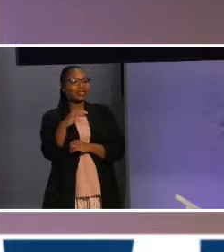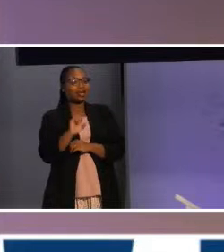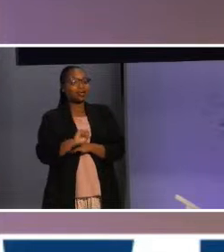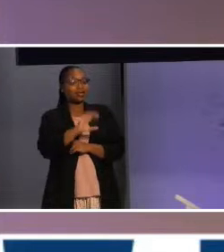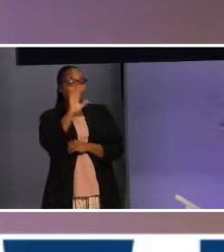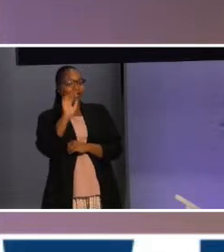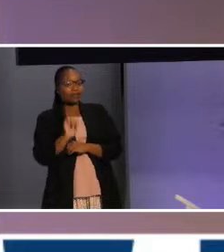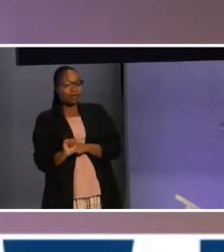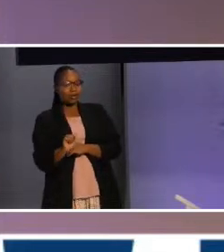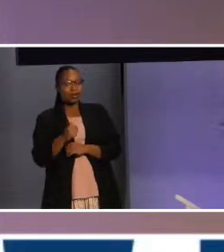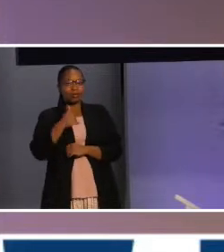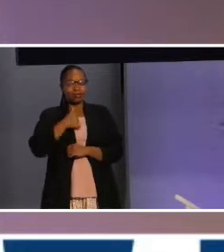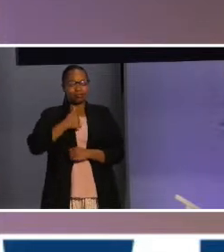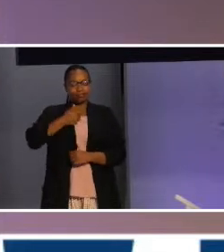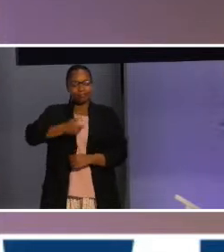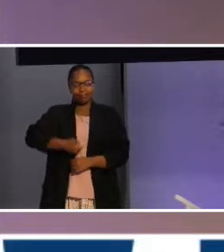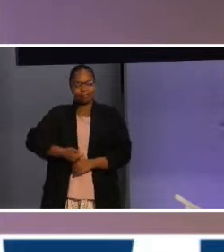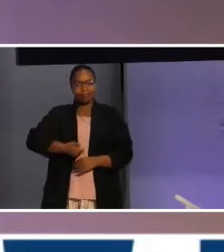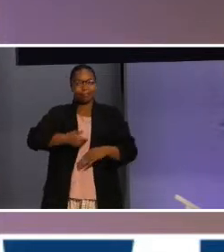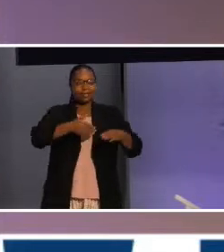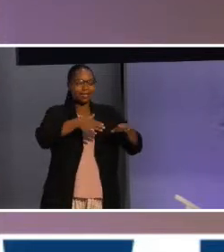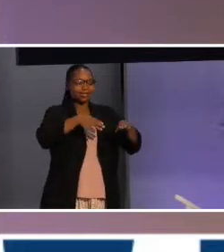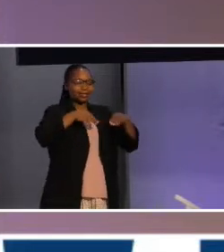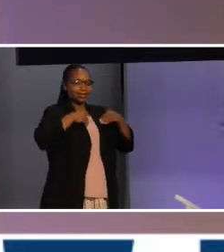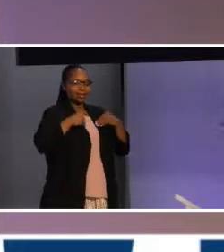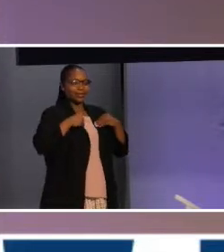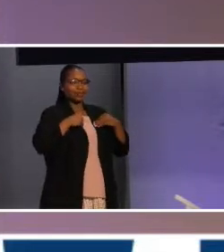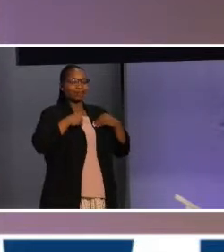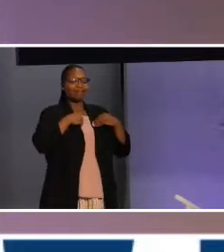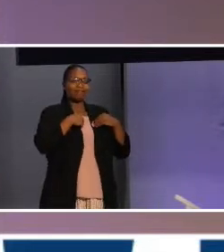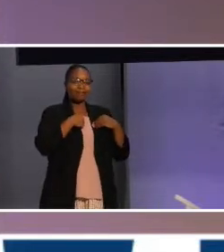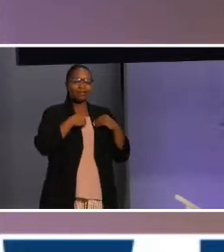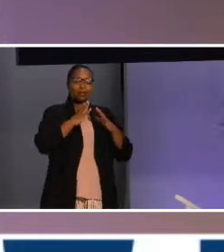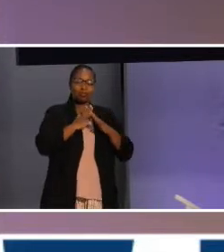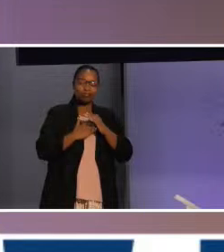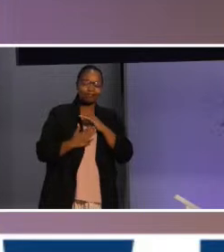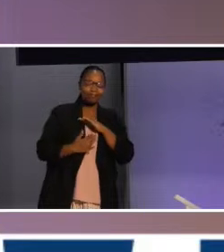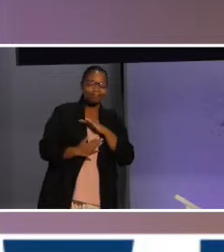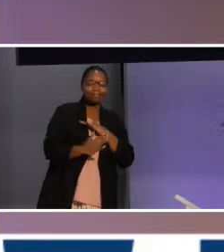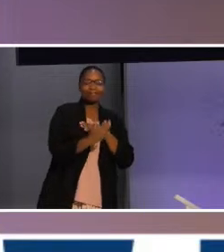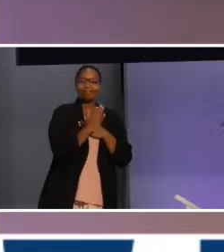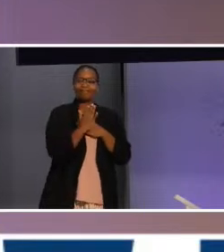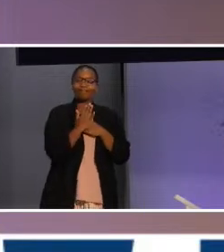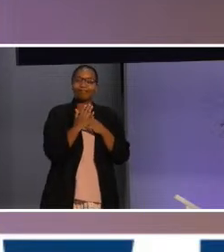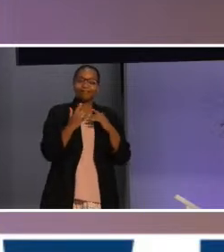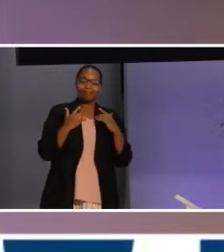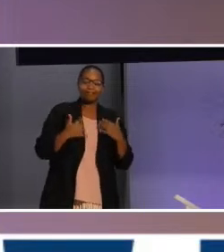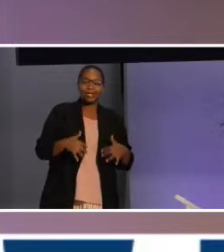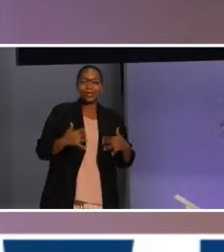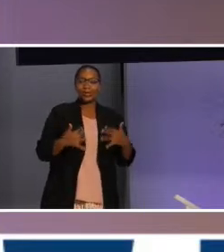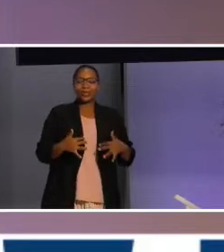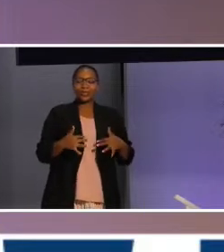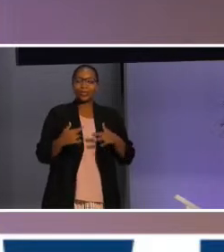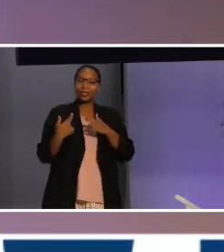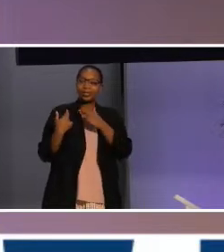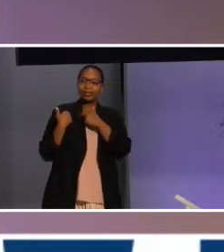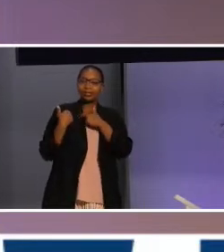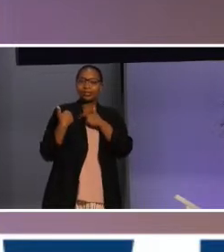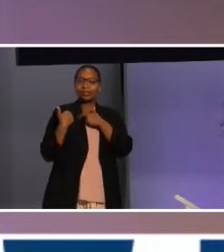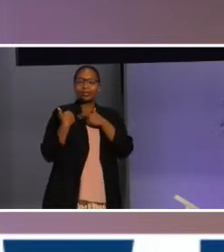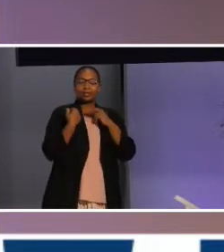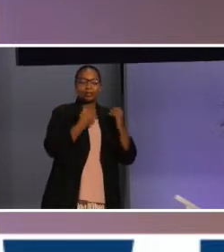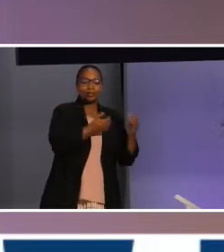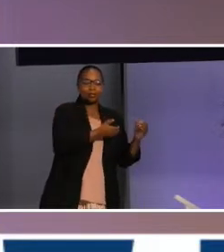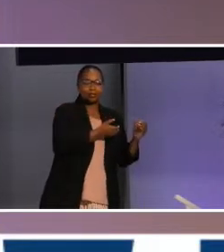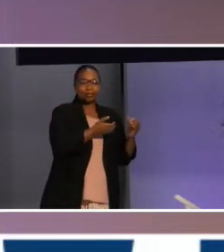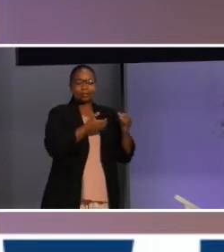Africa, I accept with great humility the responsibility bestowed on us and